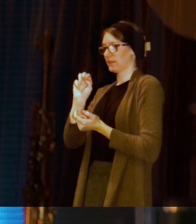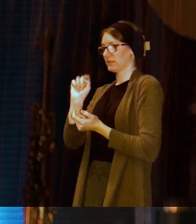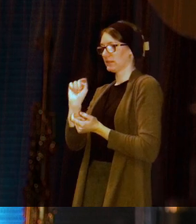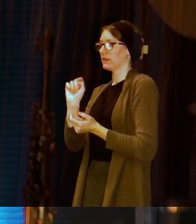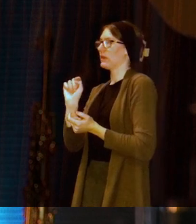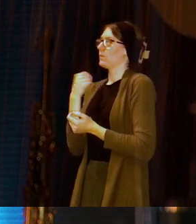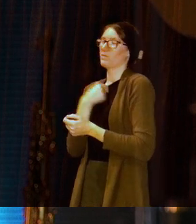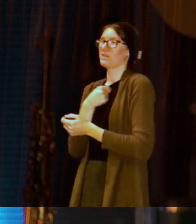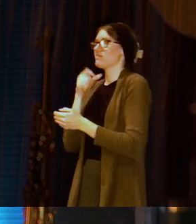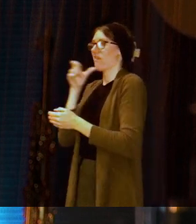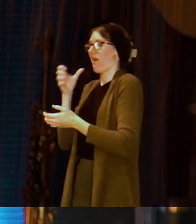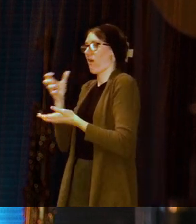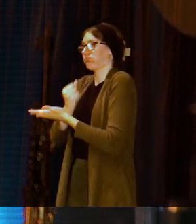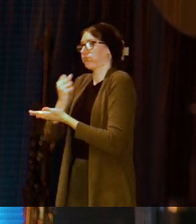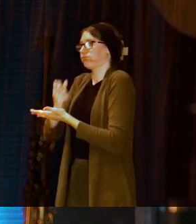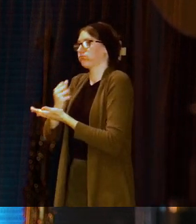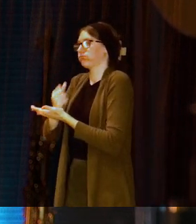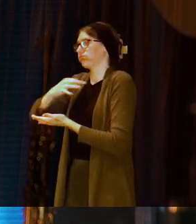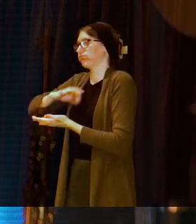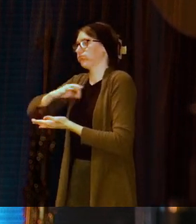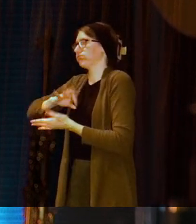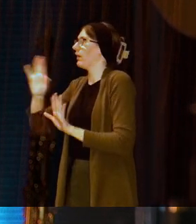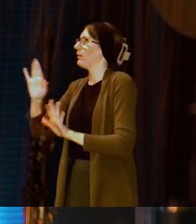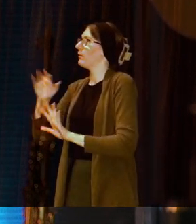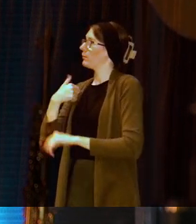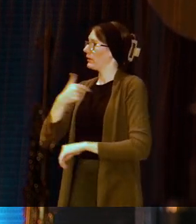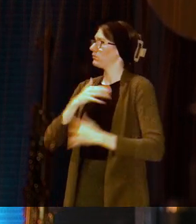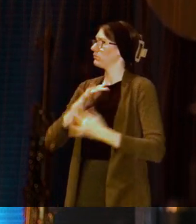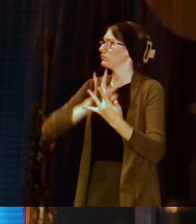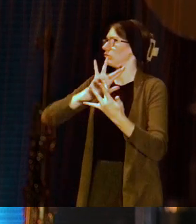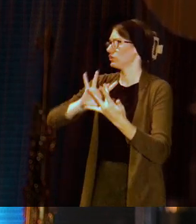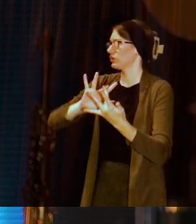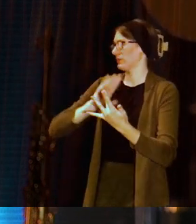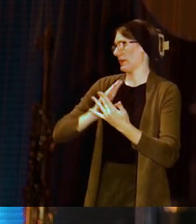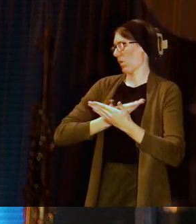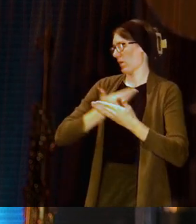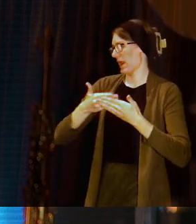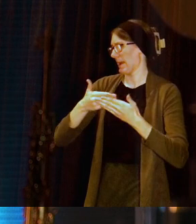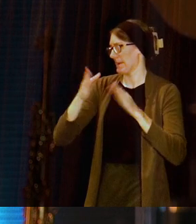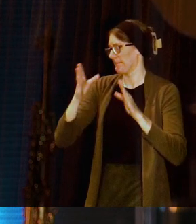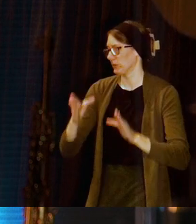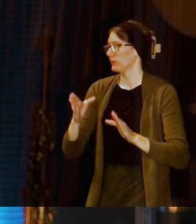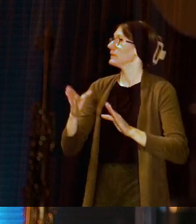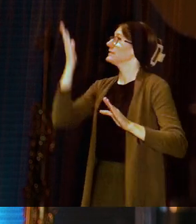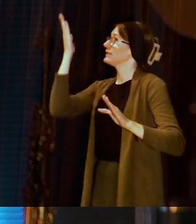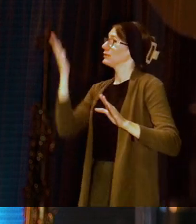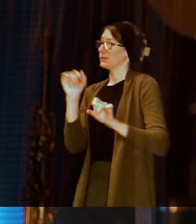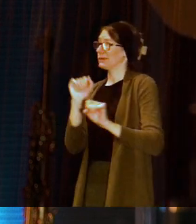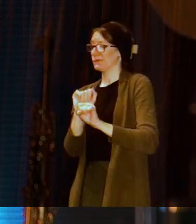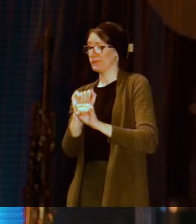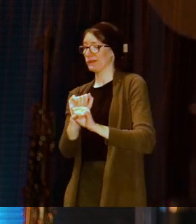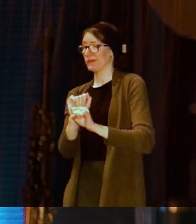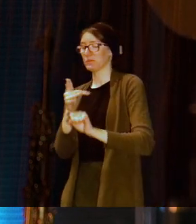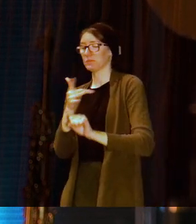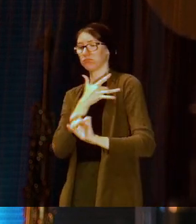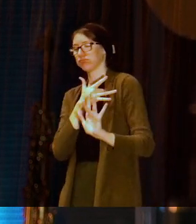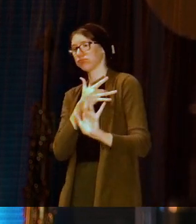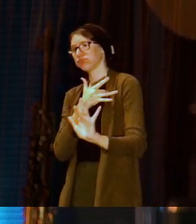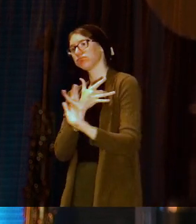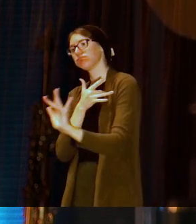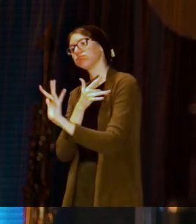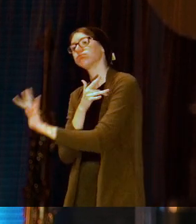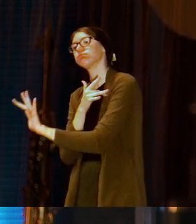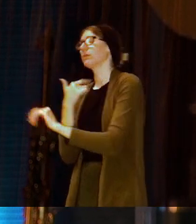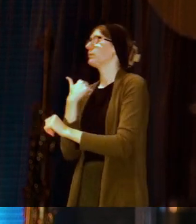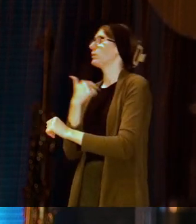Lord, I pray that you would work in the hearts of our neighbors, that you would use us, but Lord, we pray, we trust